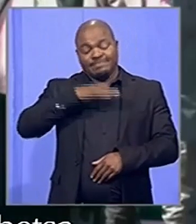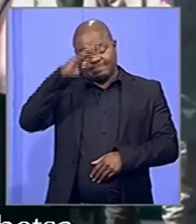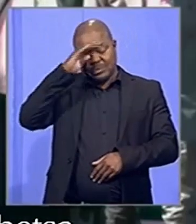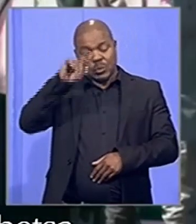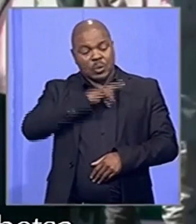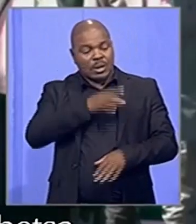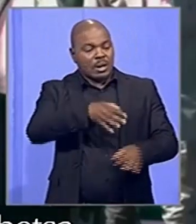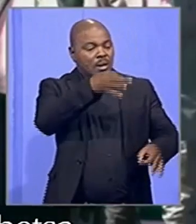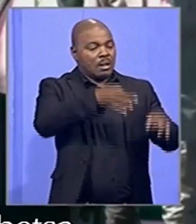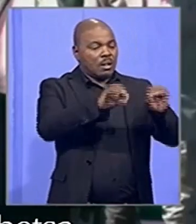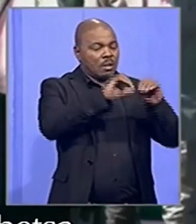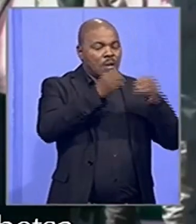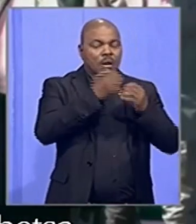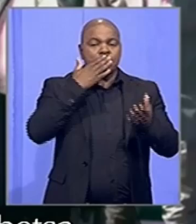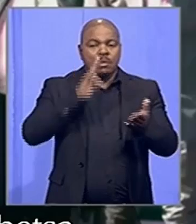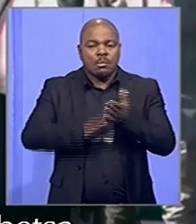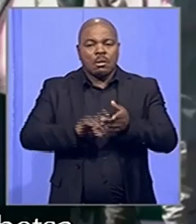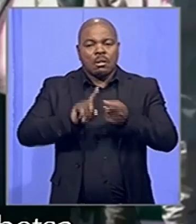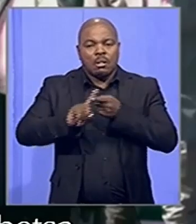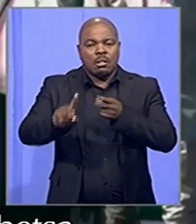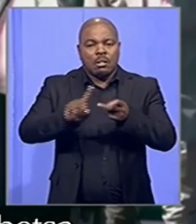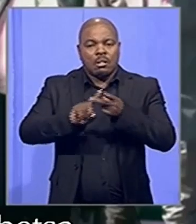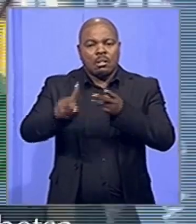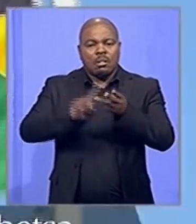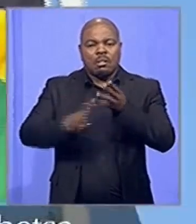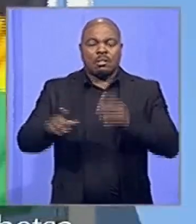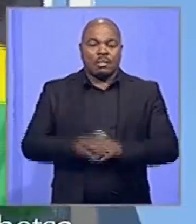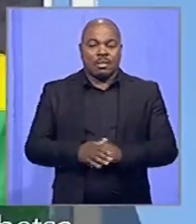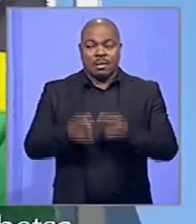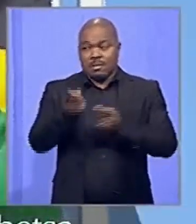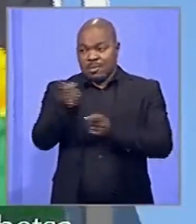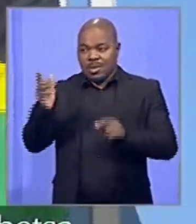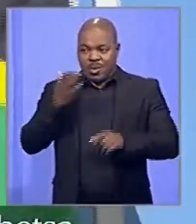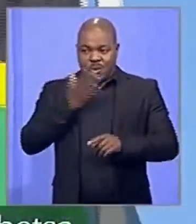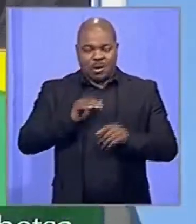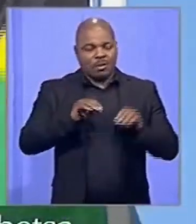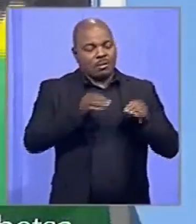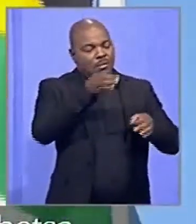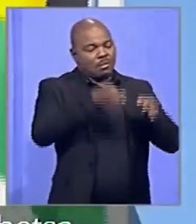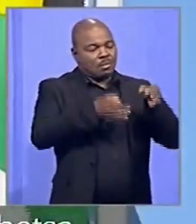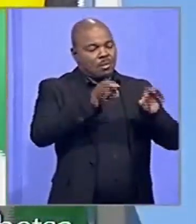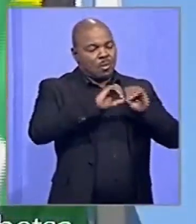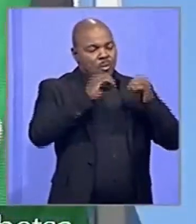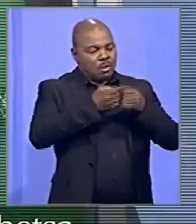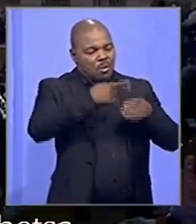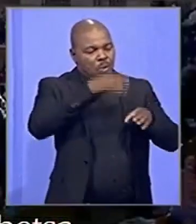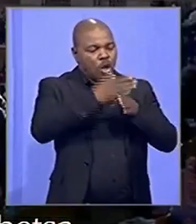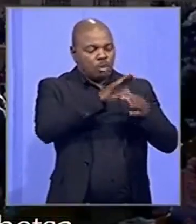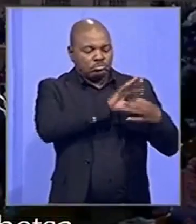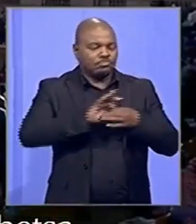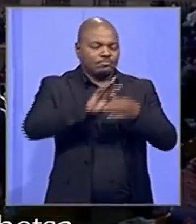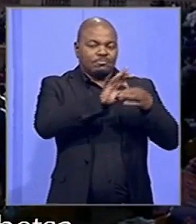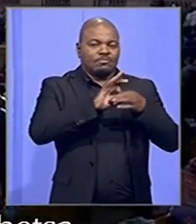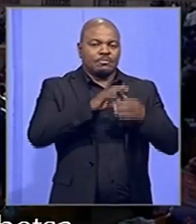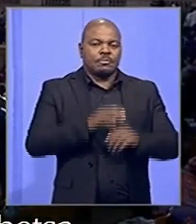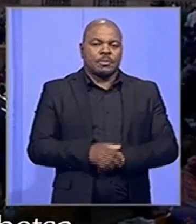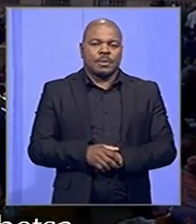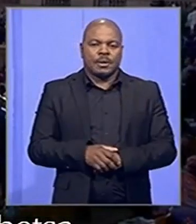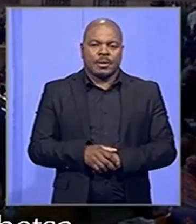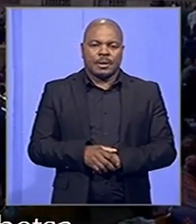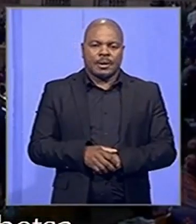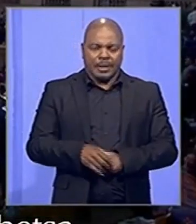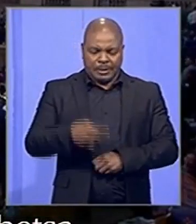tsa mekga ya dipolotiki, mme jwale ba lebeletse hore mekga e sebetse mmoho ka mora dikgetho. Today, I make a